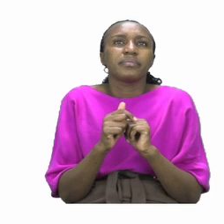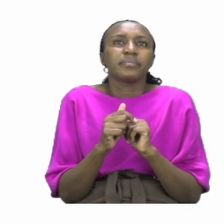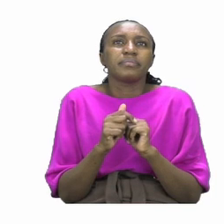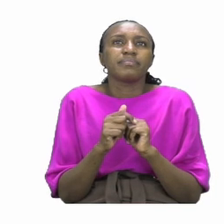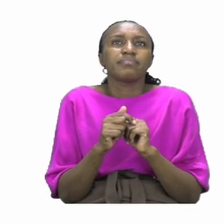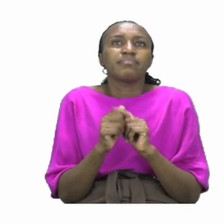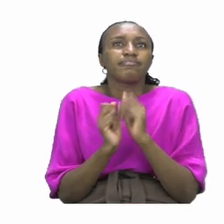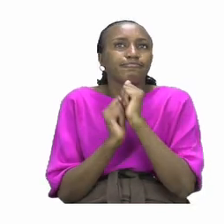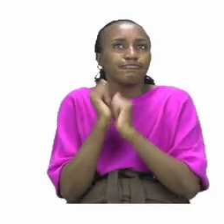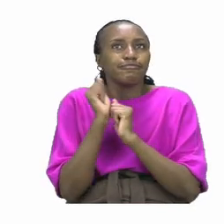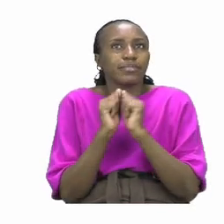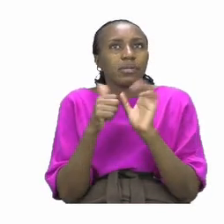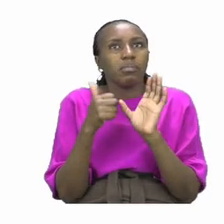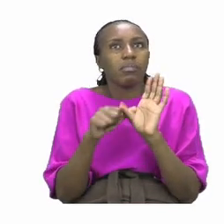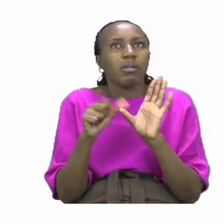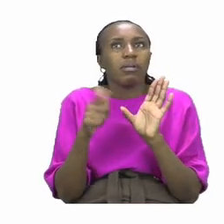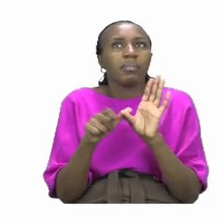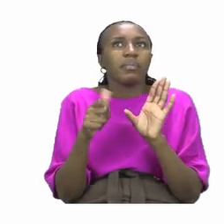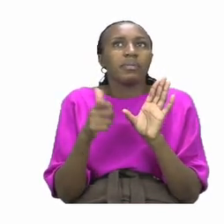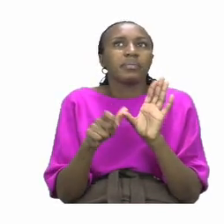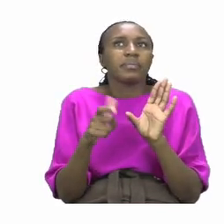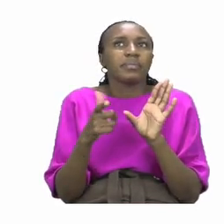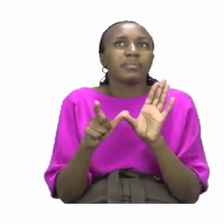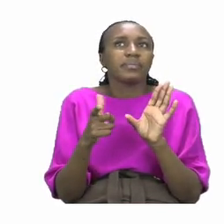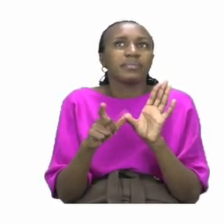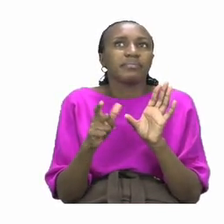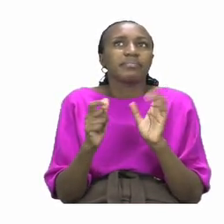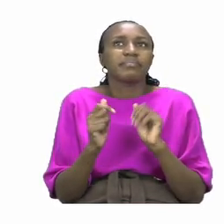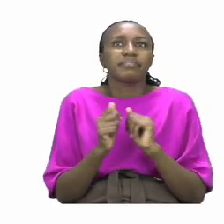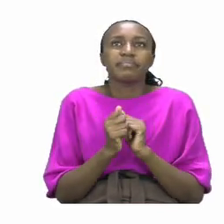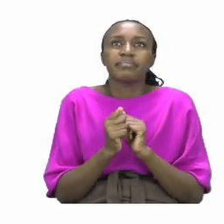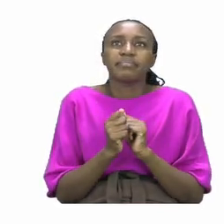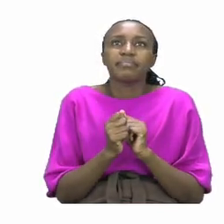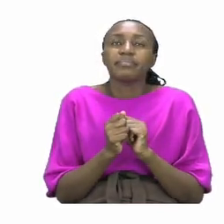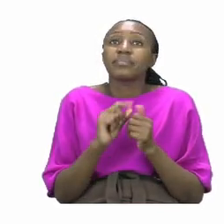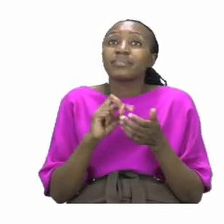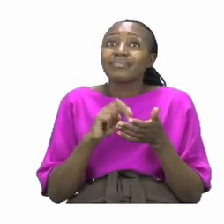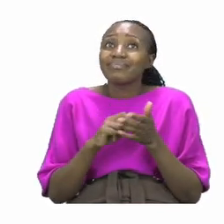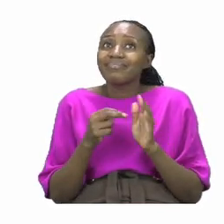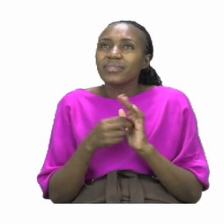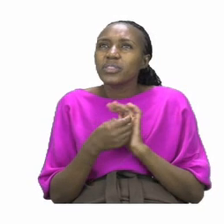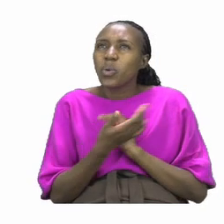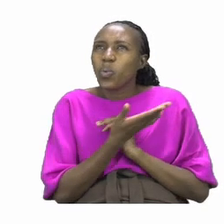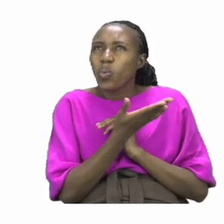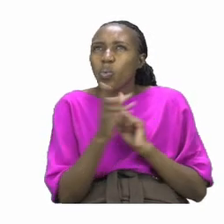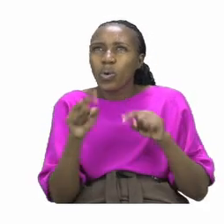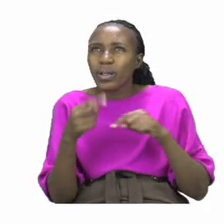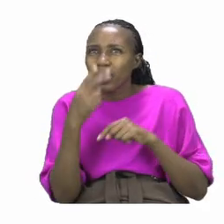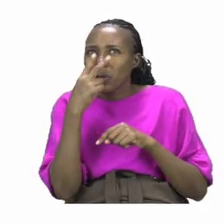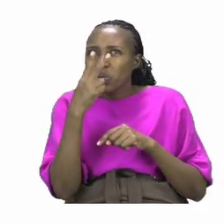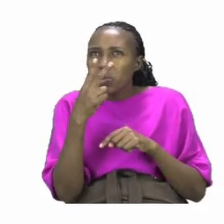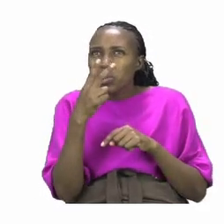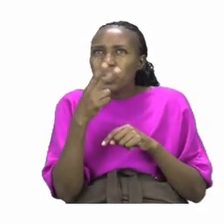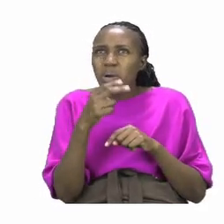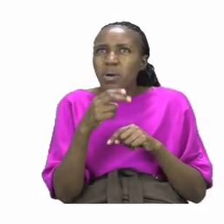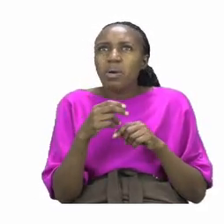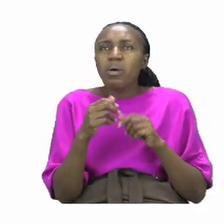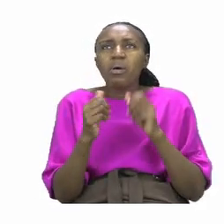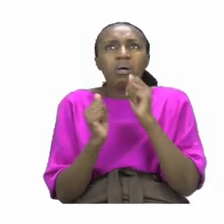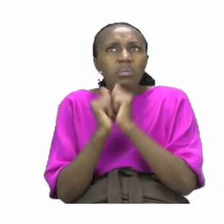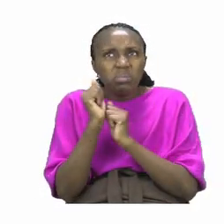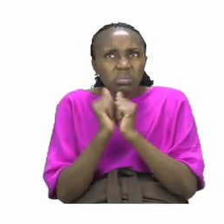Plastic and glass. Now that means that anything that is made with plastic